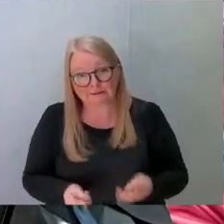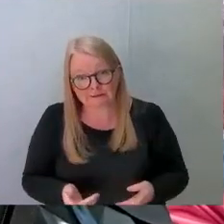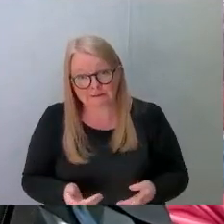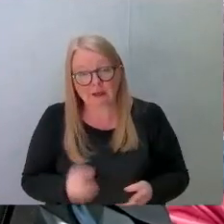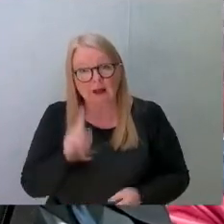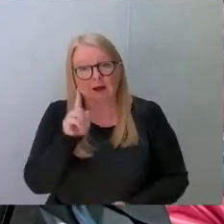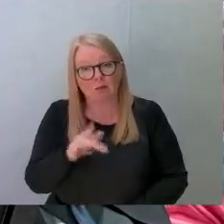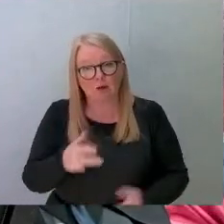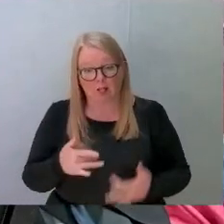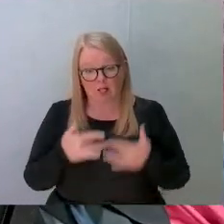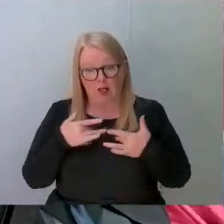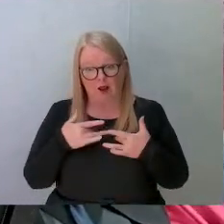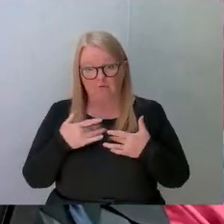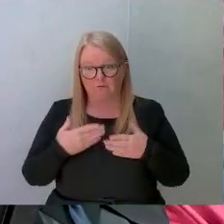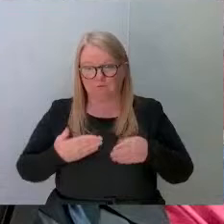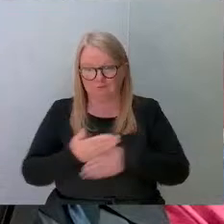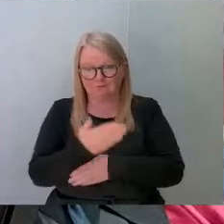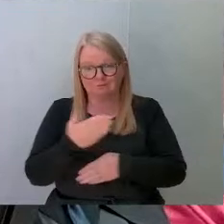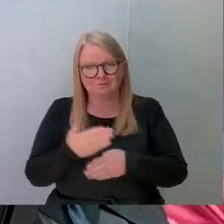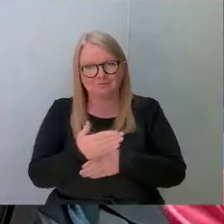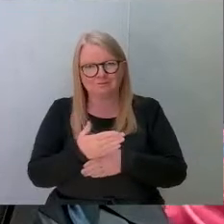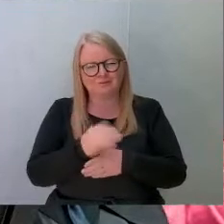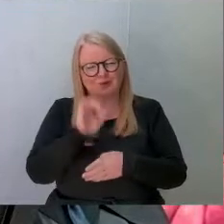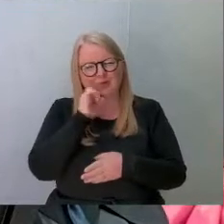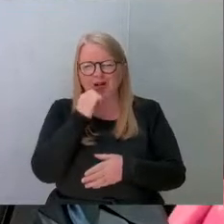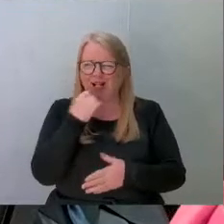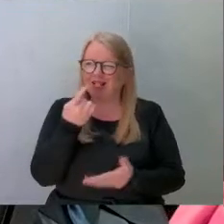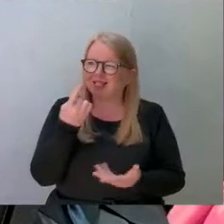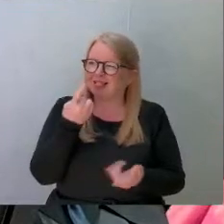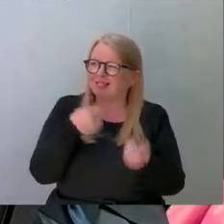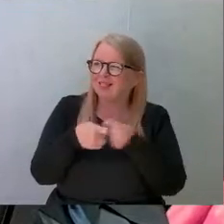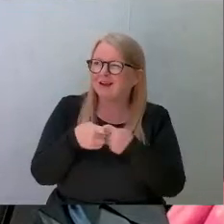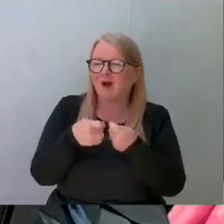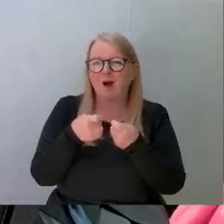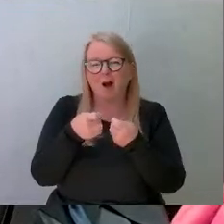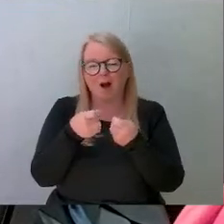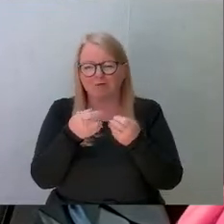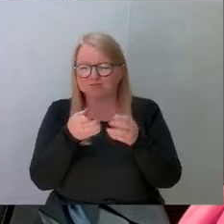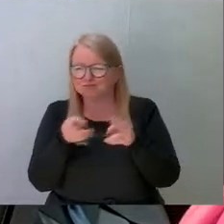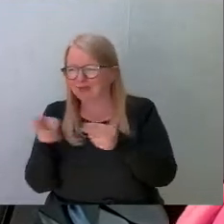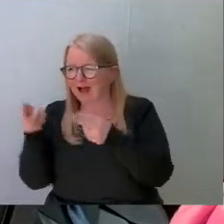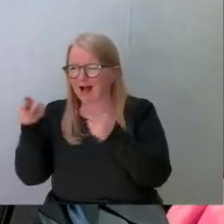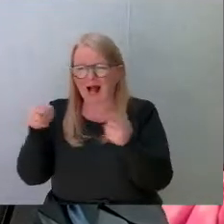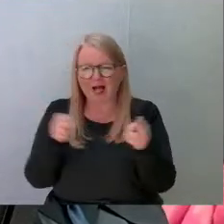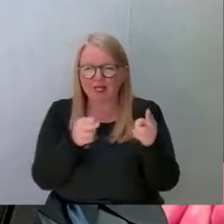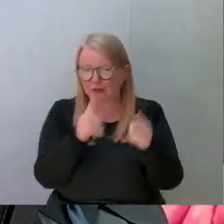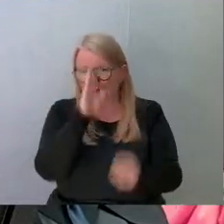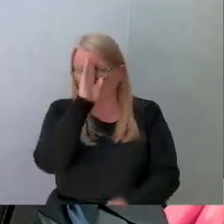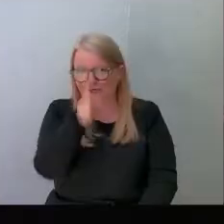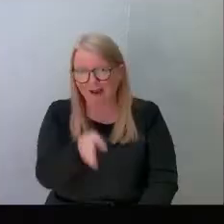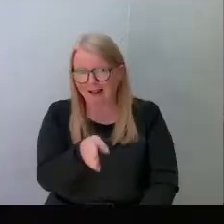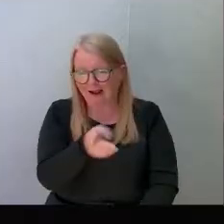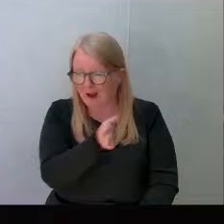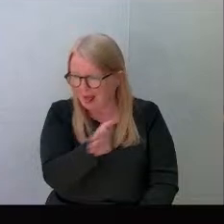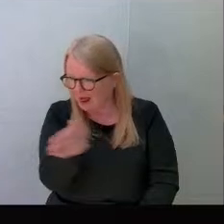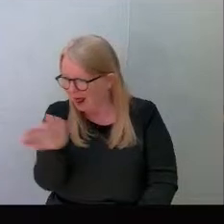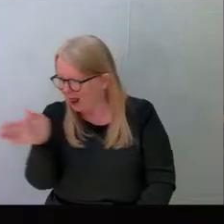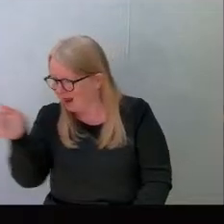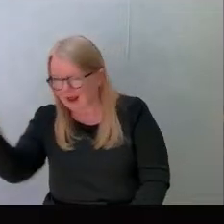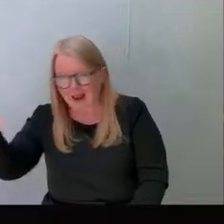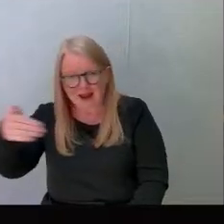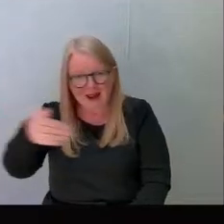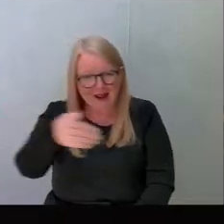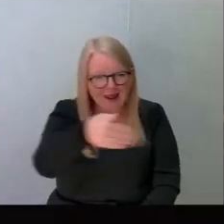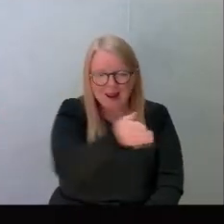in general, and your career in particular, will prove to be a winding path rather than running in straight lines. And it's useful to remember